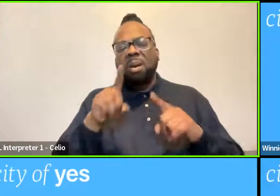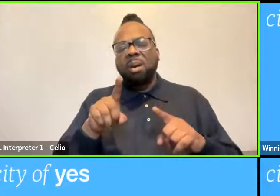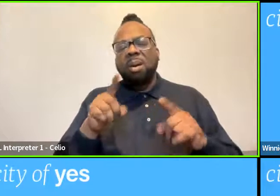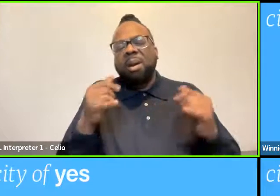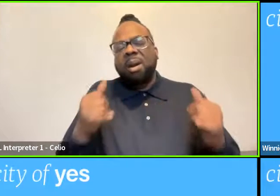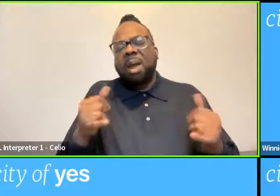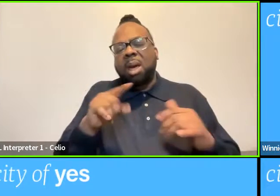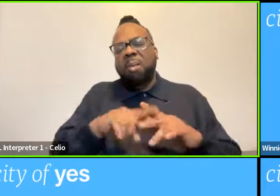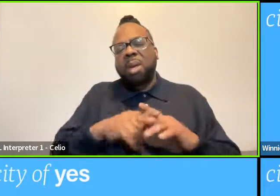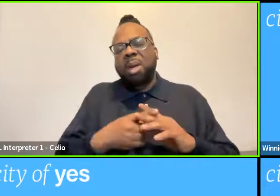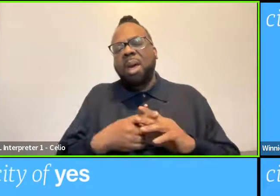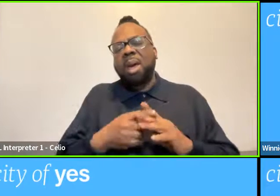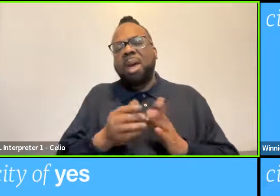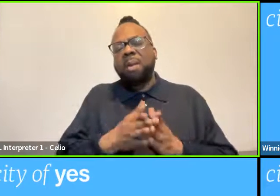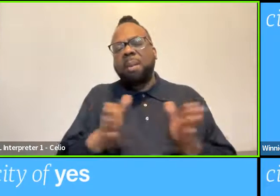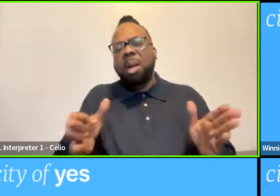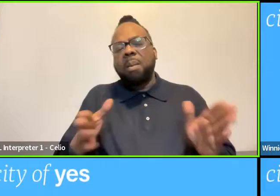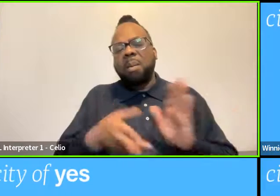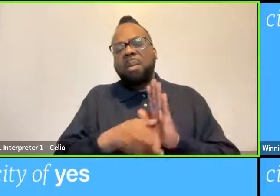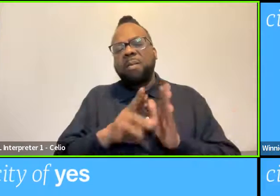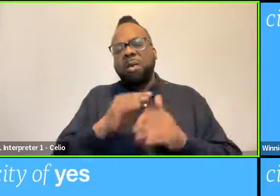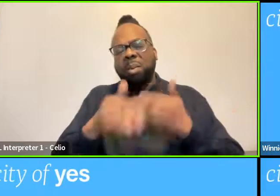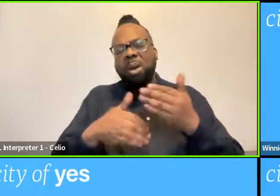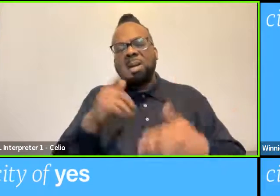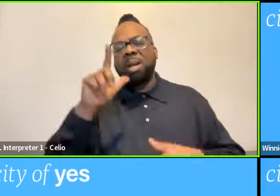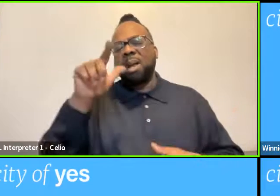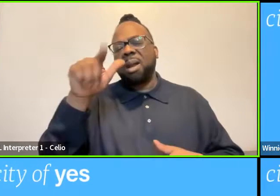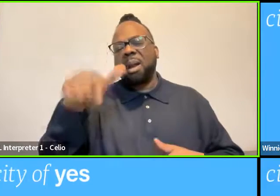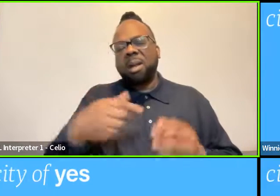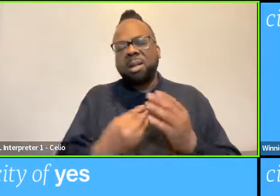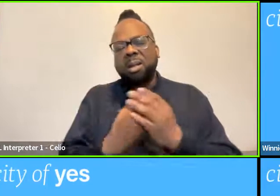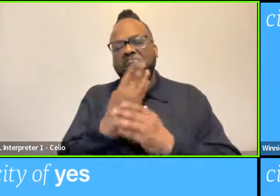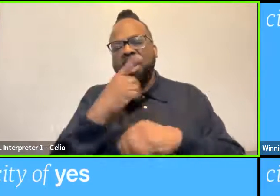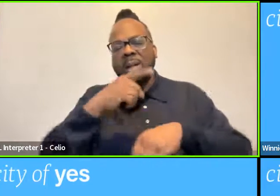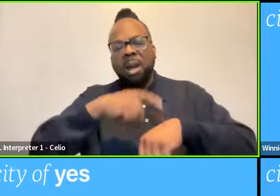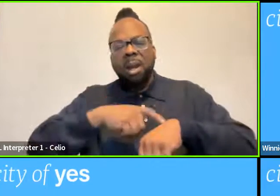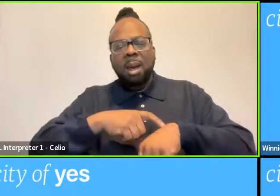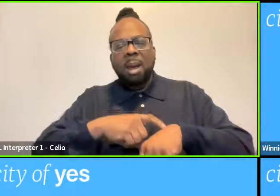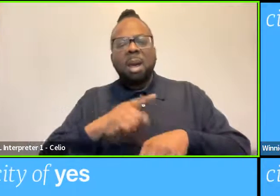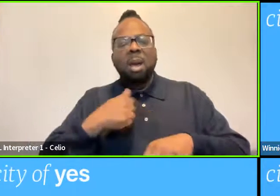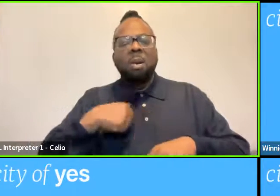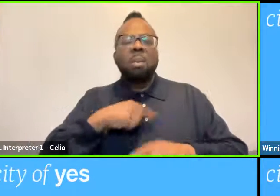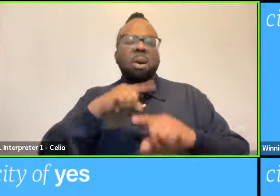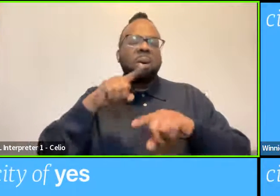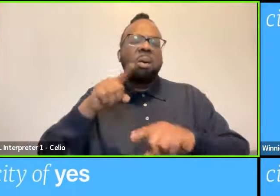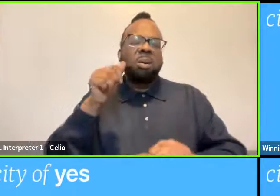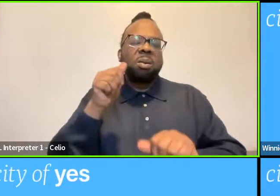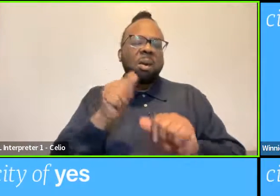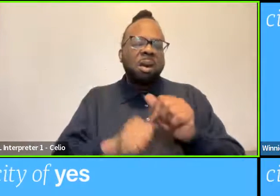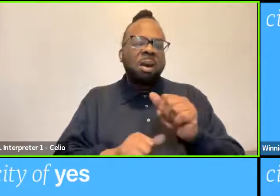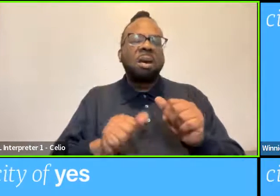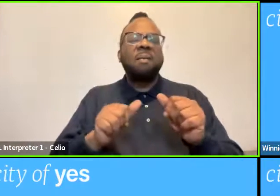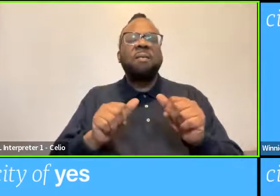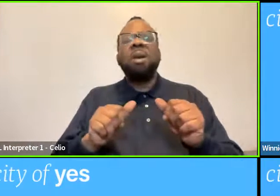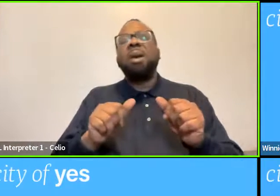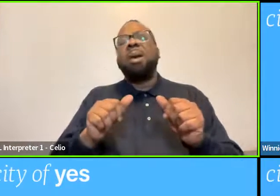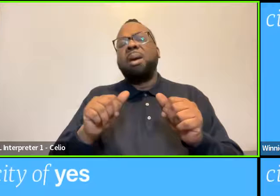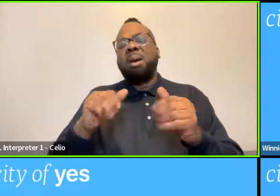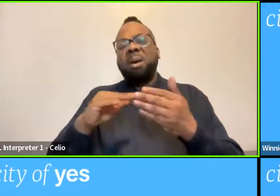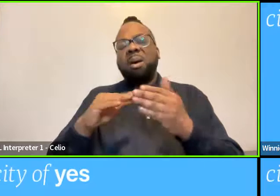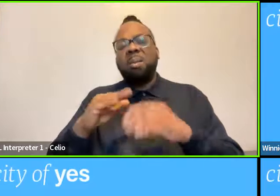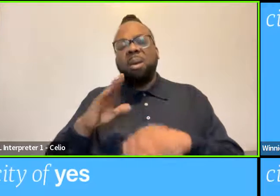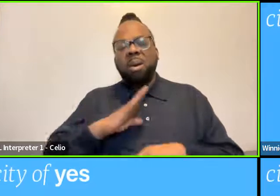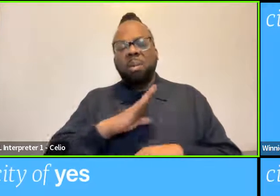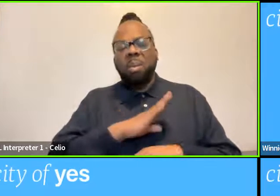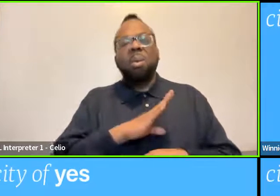process later in the spring, we will be at every single community board to make sure that we are in the place